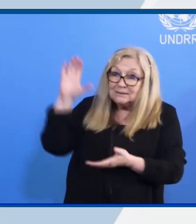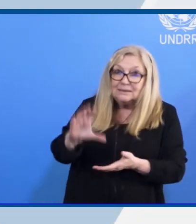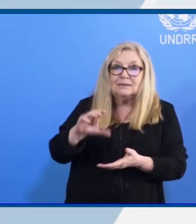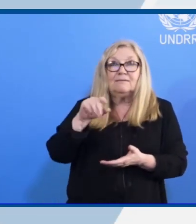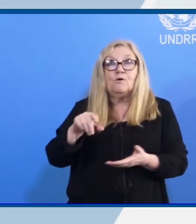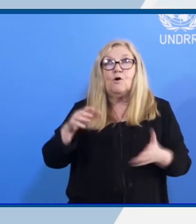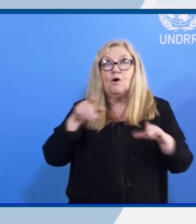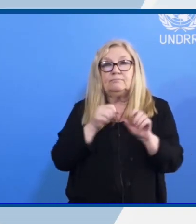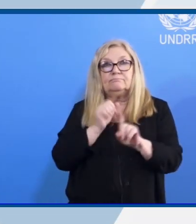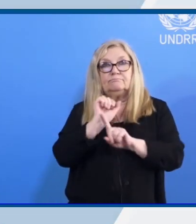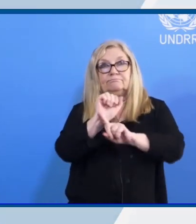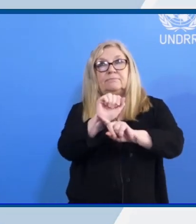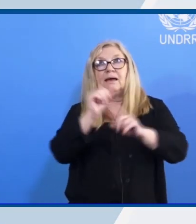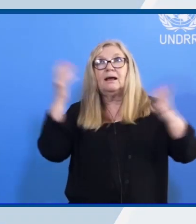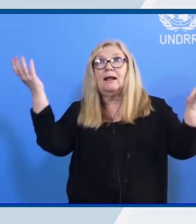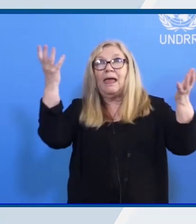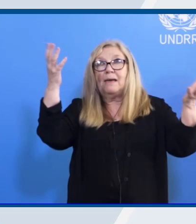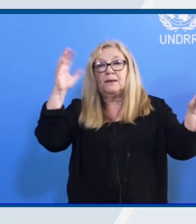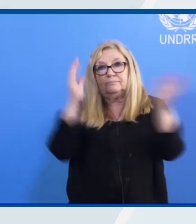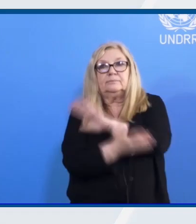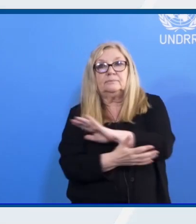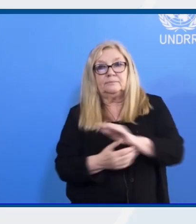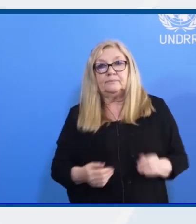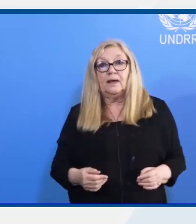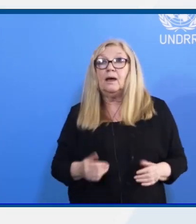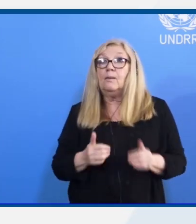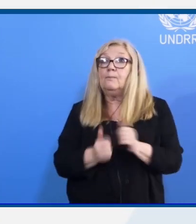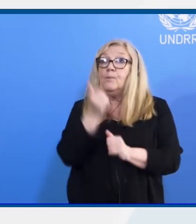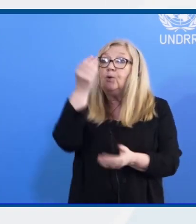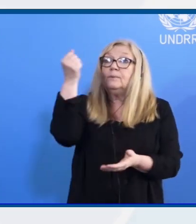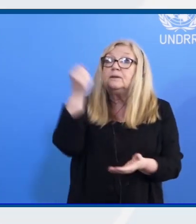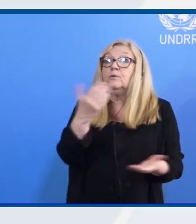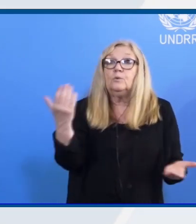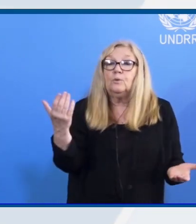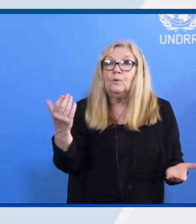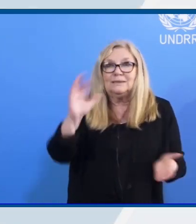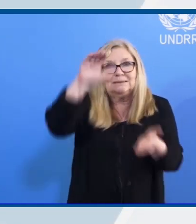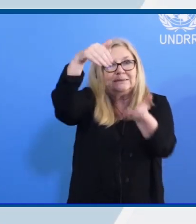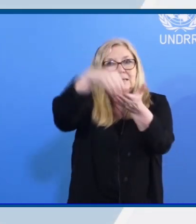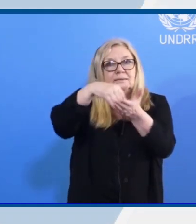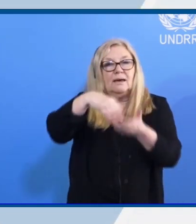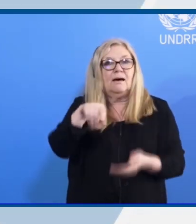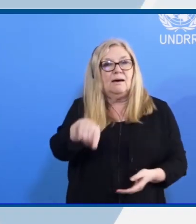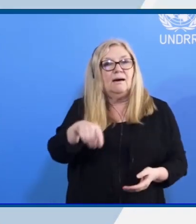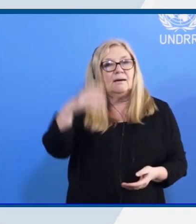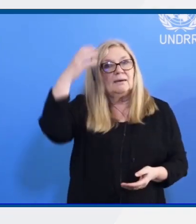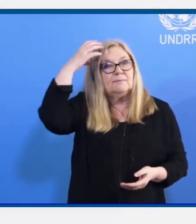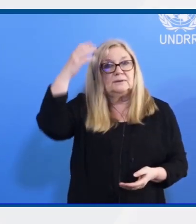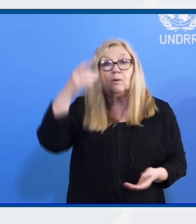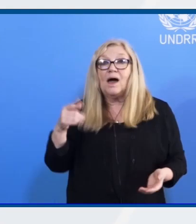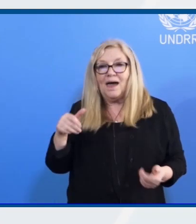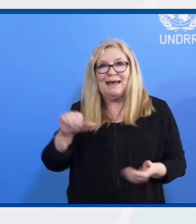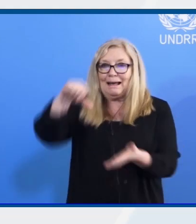of that financing comes from the central government because Jakarta is a capital city and it receives capital